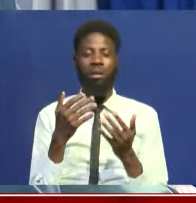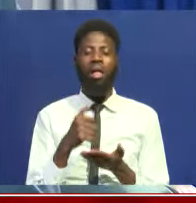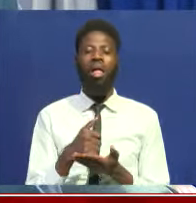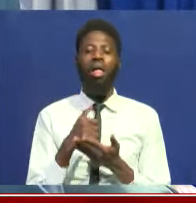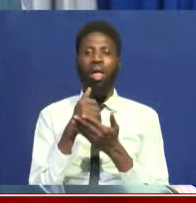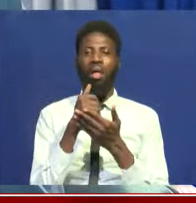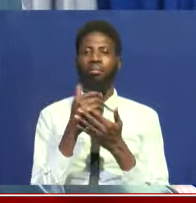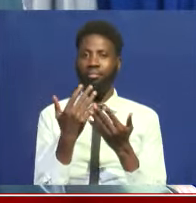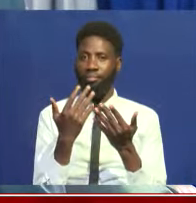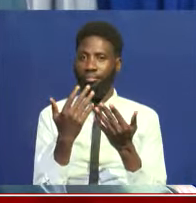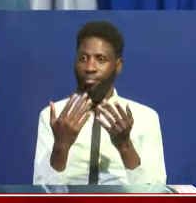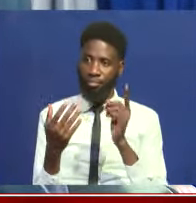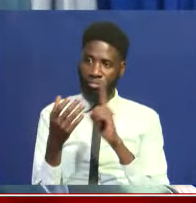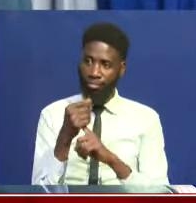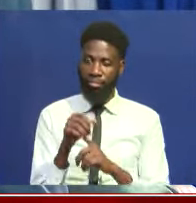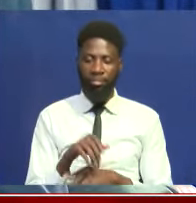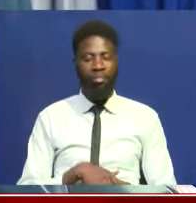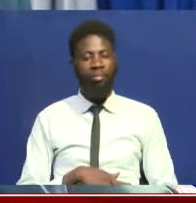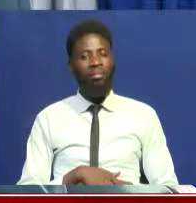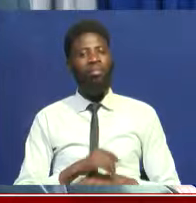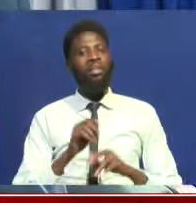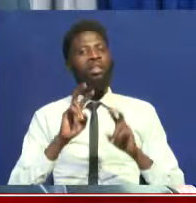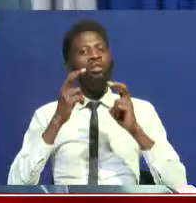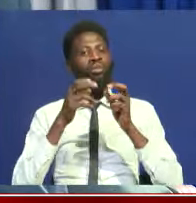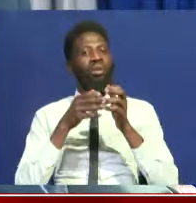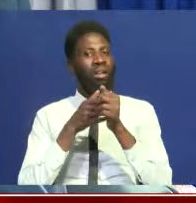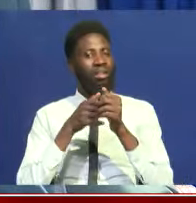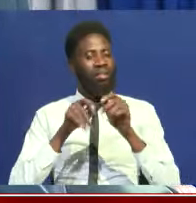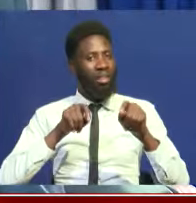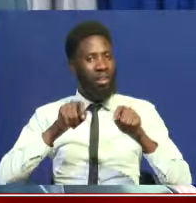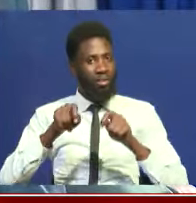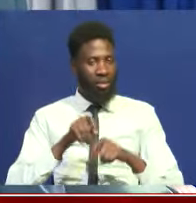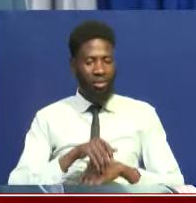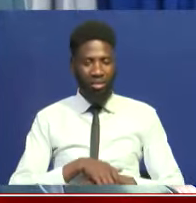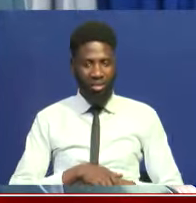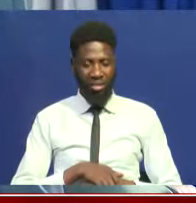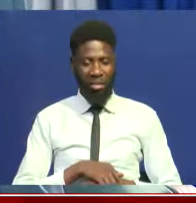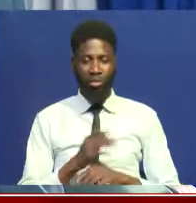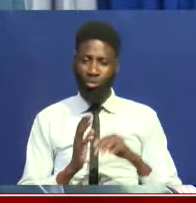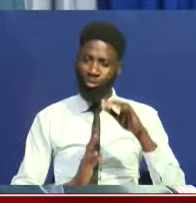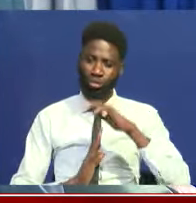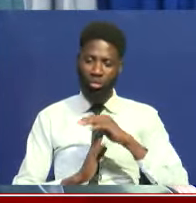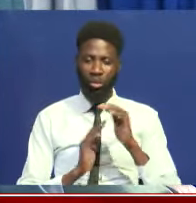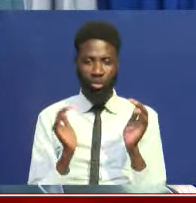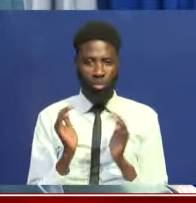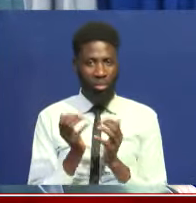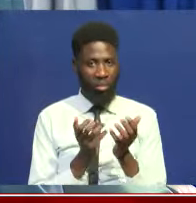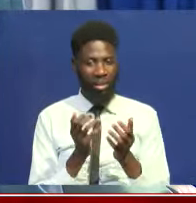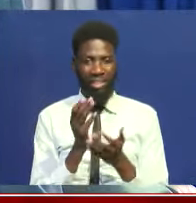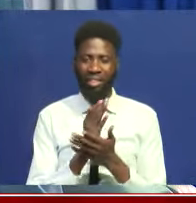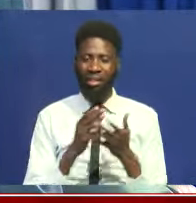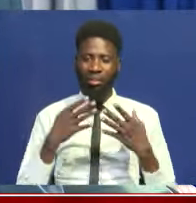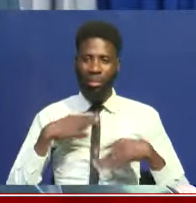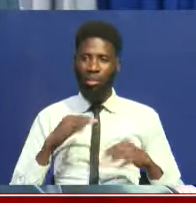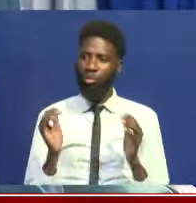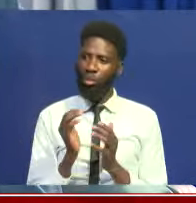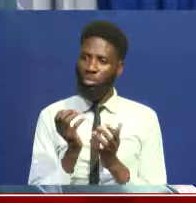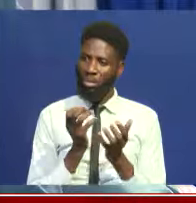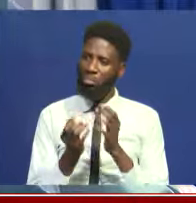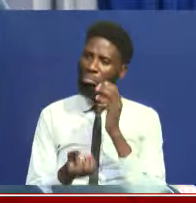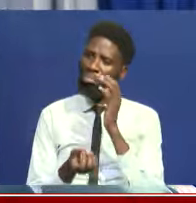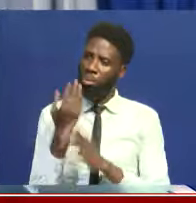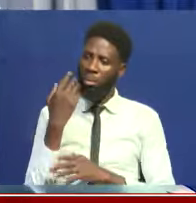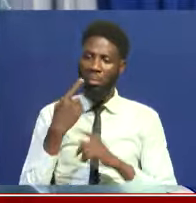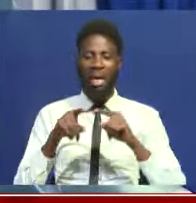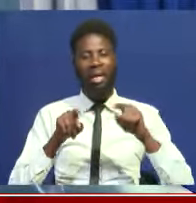to add up. The issue of governance, especially for small businesses, some people start small businesses without the know-how of how